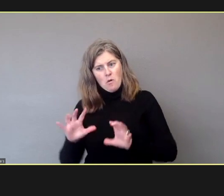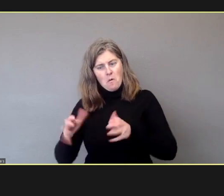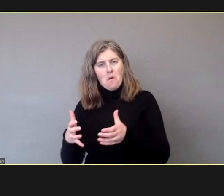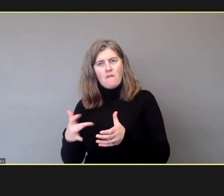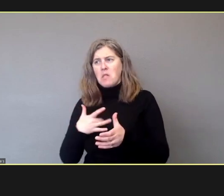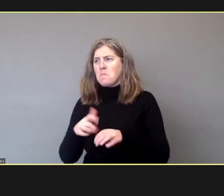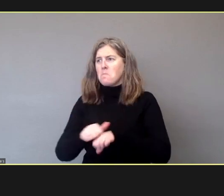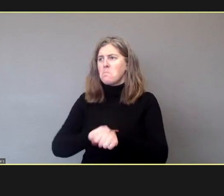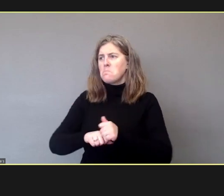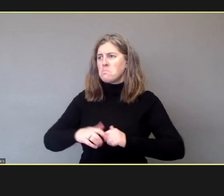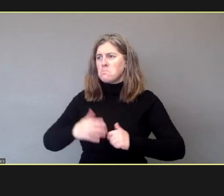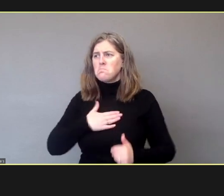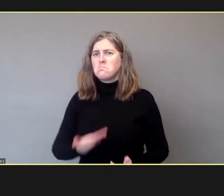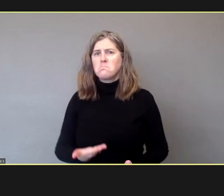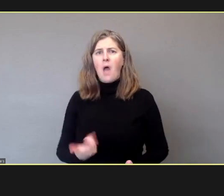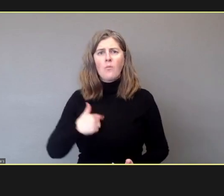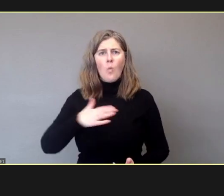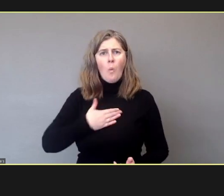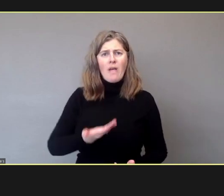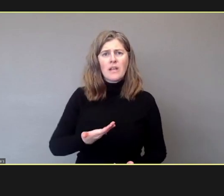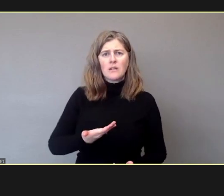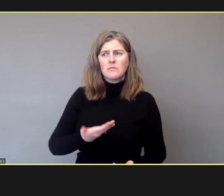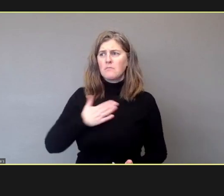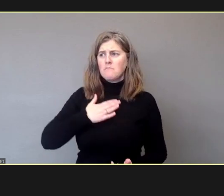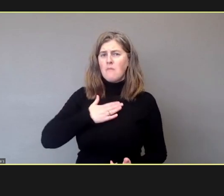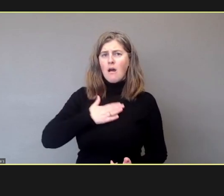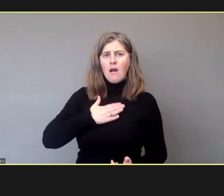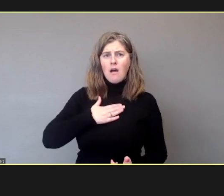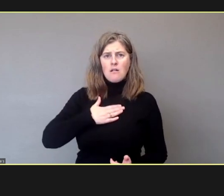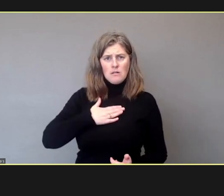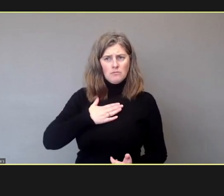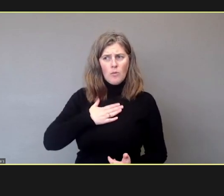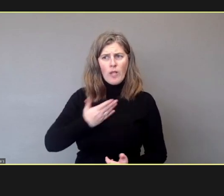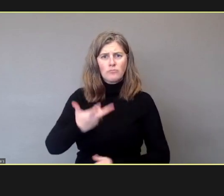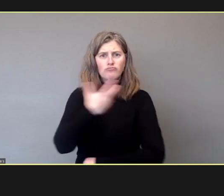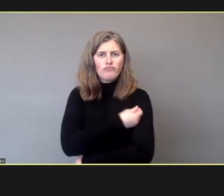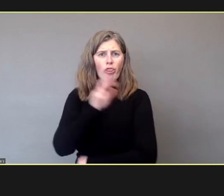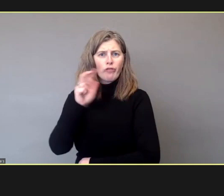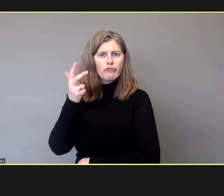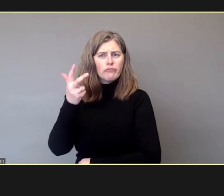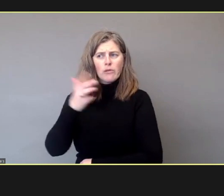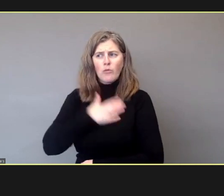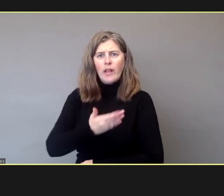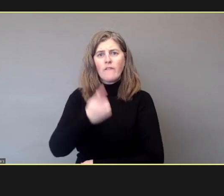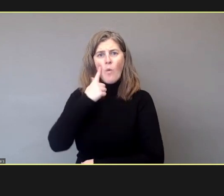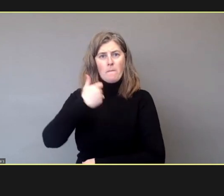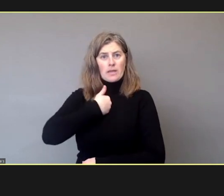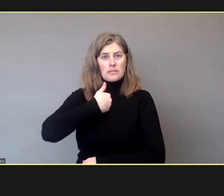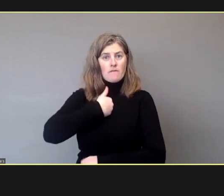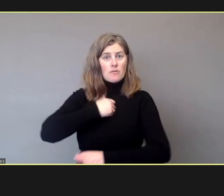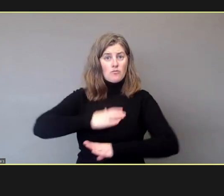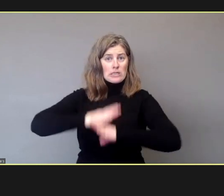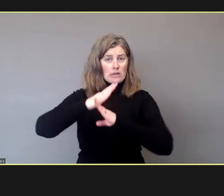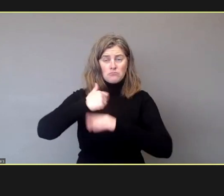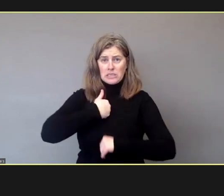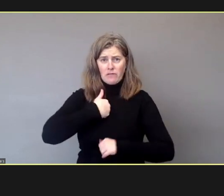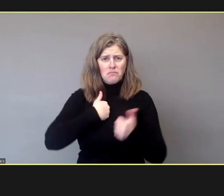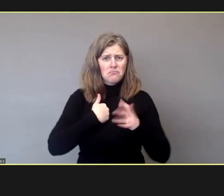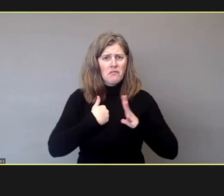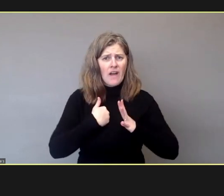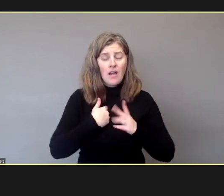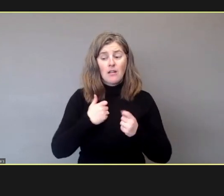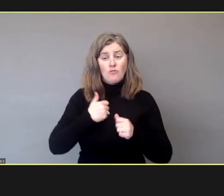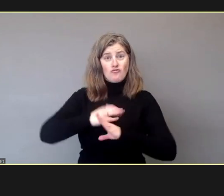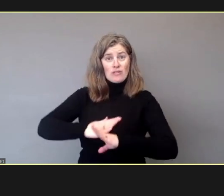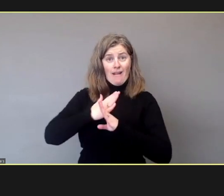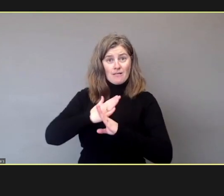saying, hey, I'm willing to do my part for the good of myself, which is fine, my